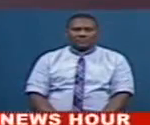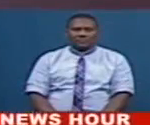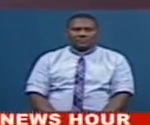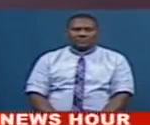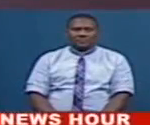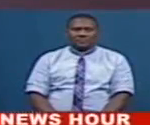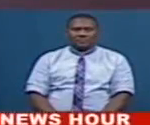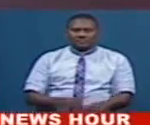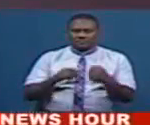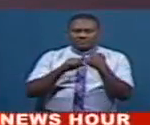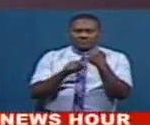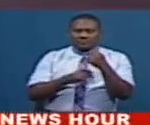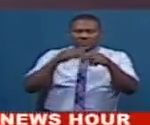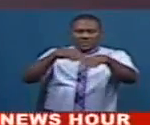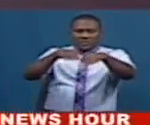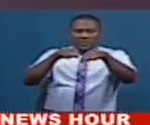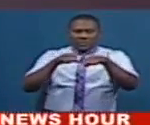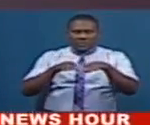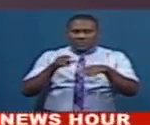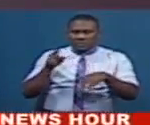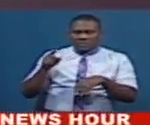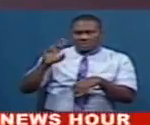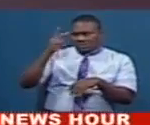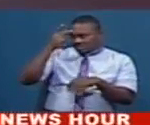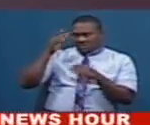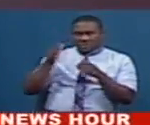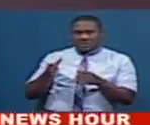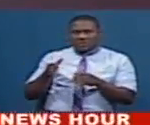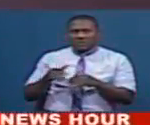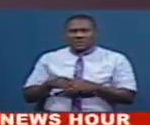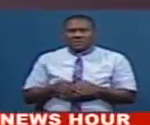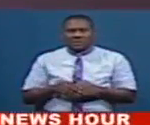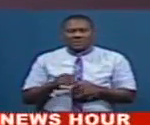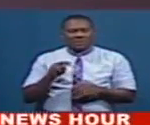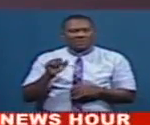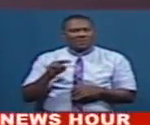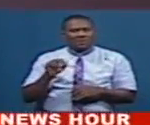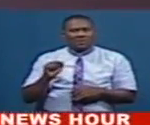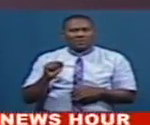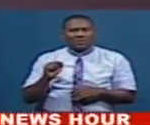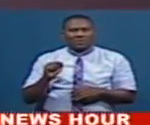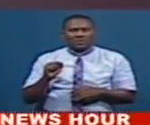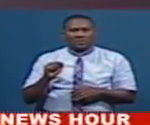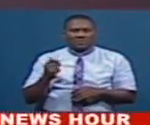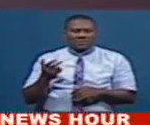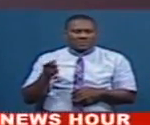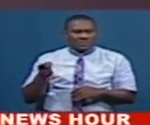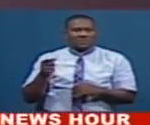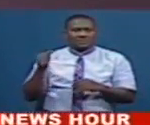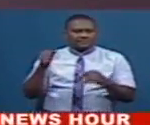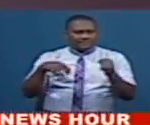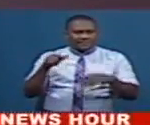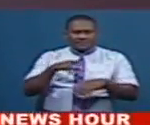A state burial has been organized for the late astute industrialist and politician Nana Akenten Appiah Menkah in Kumasi in recognition of